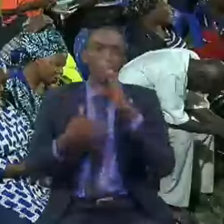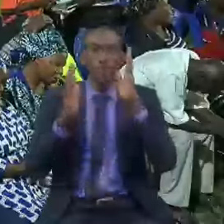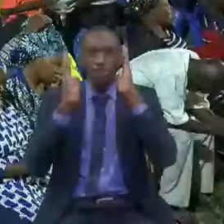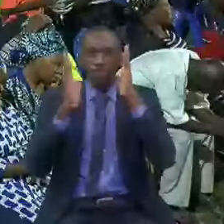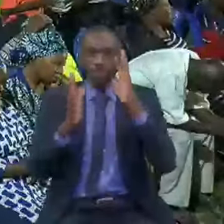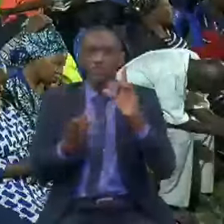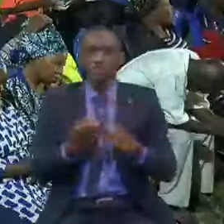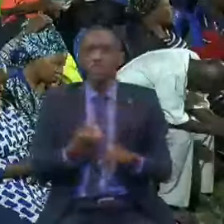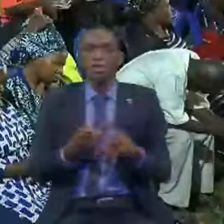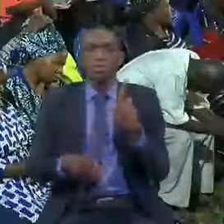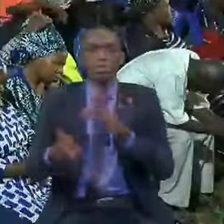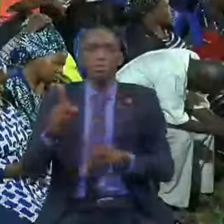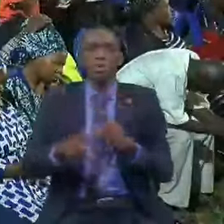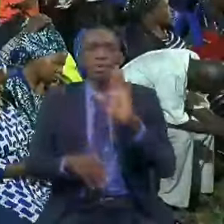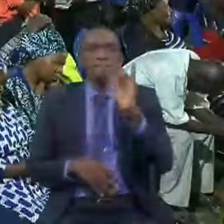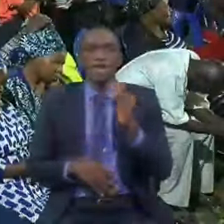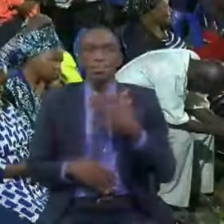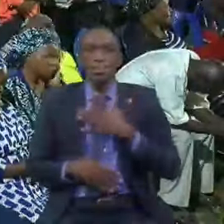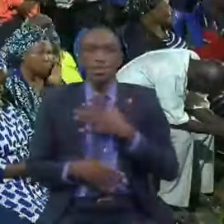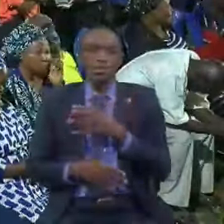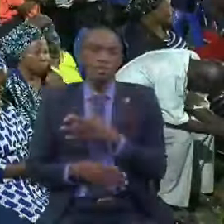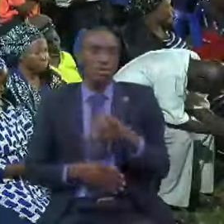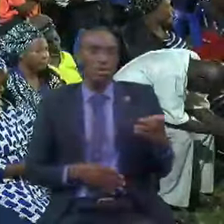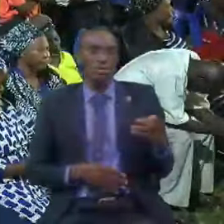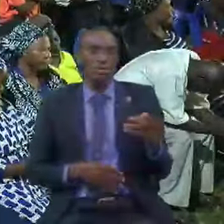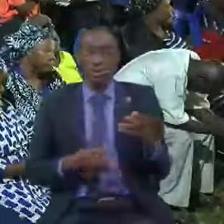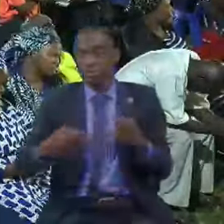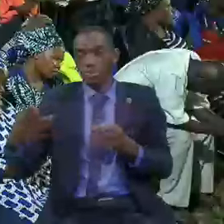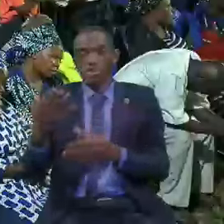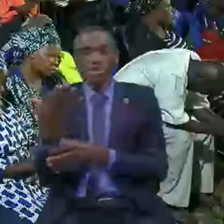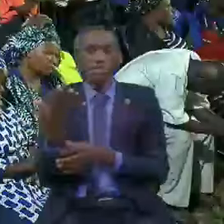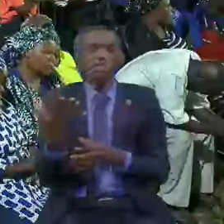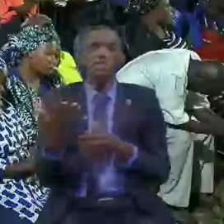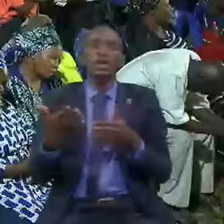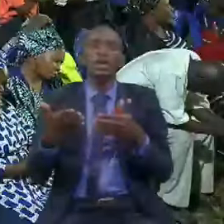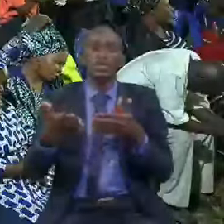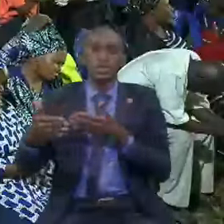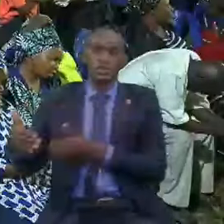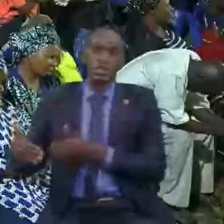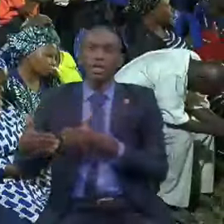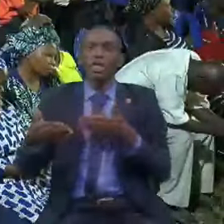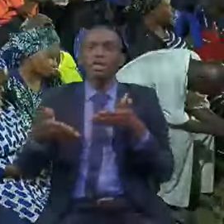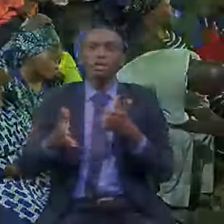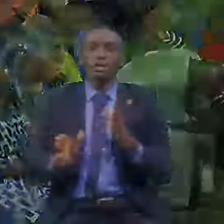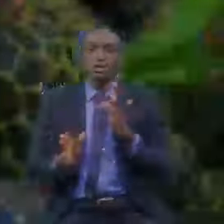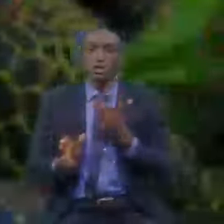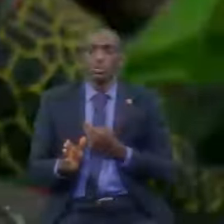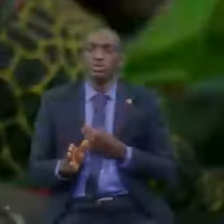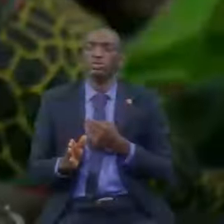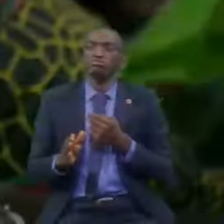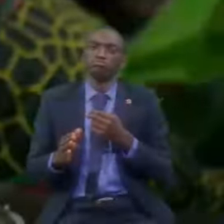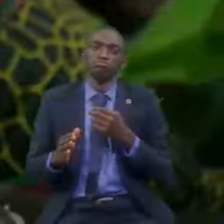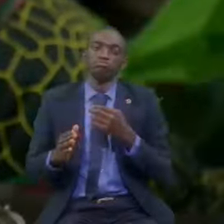side, please, let's round up. Once you are through, let us know. The man of God is waiting.